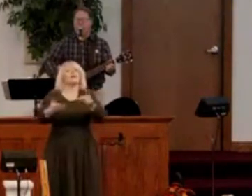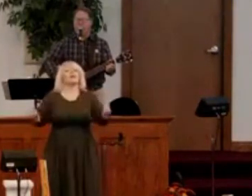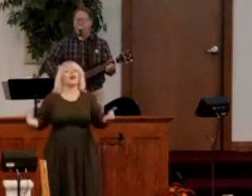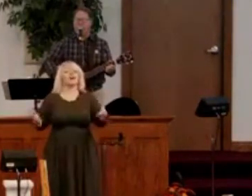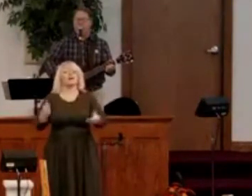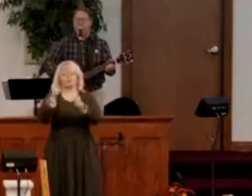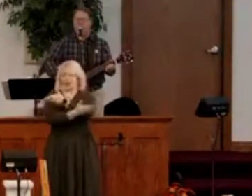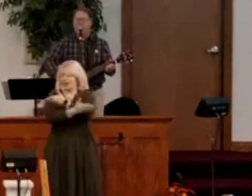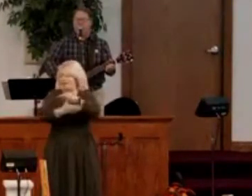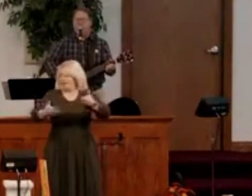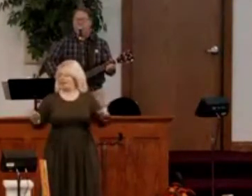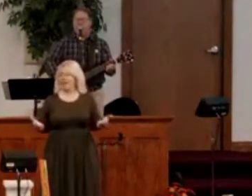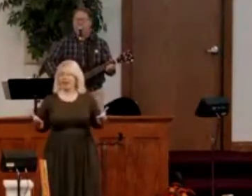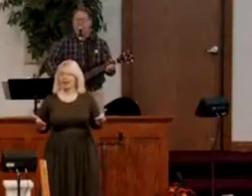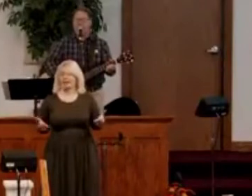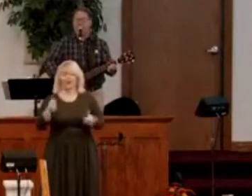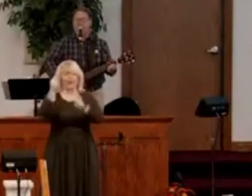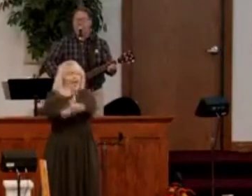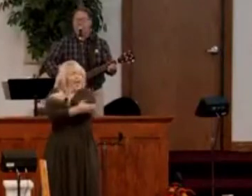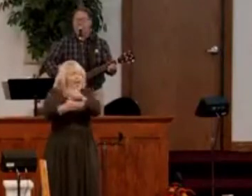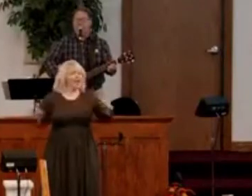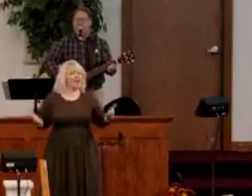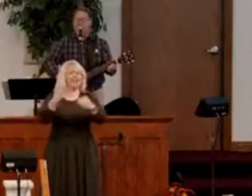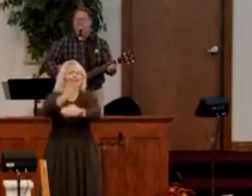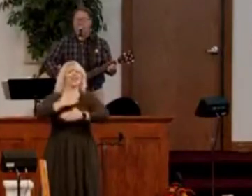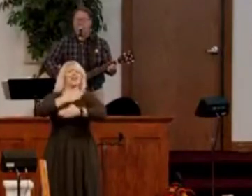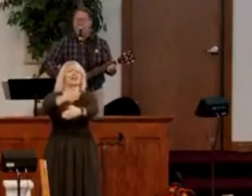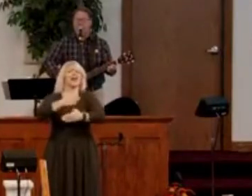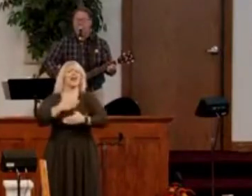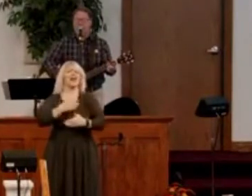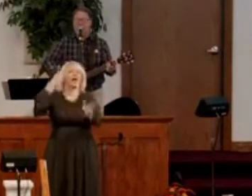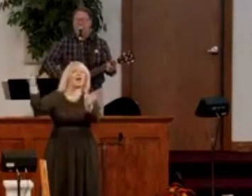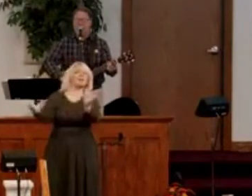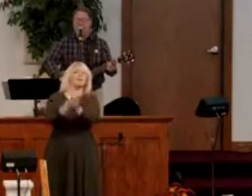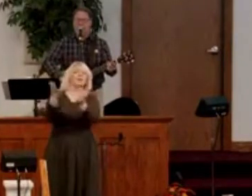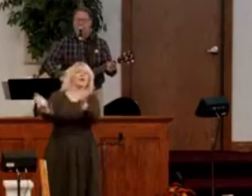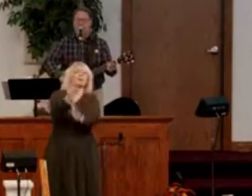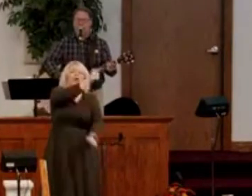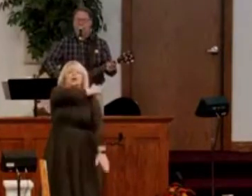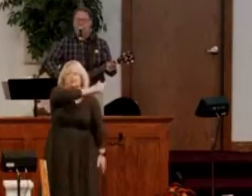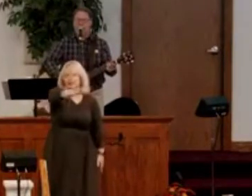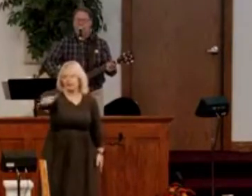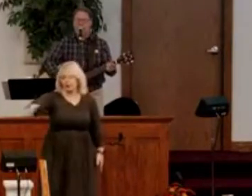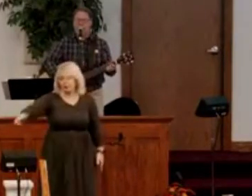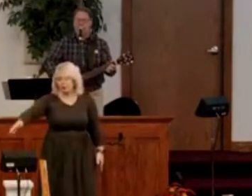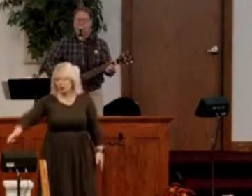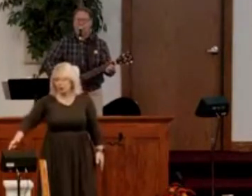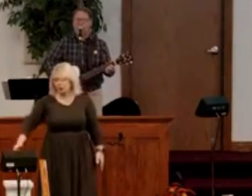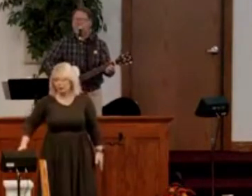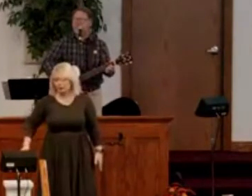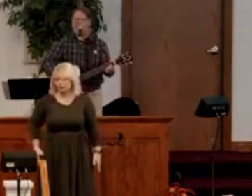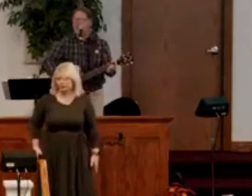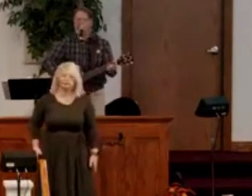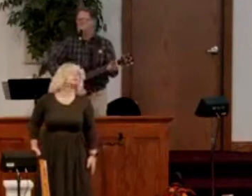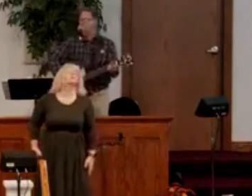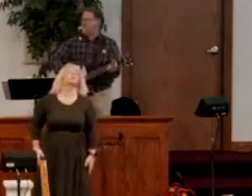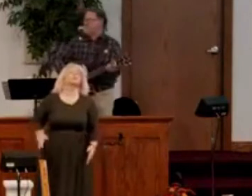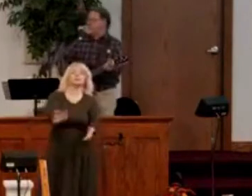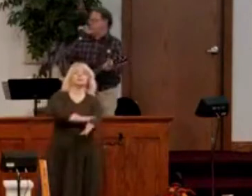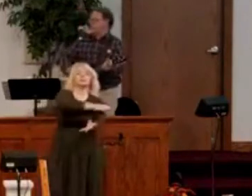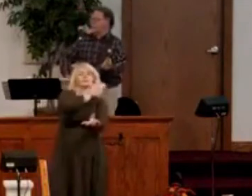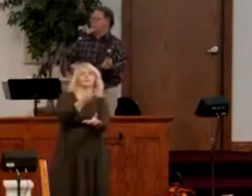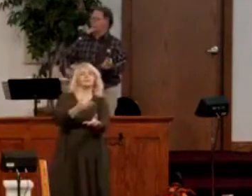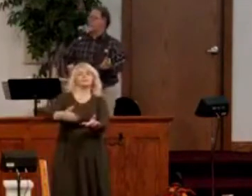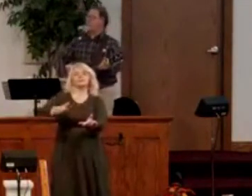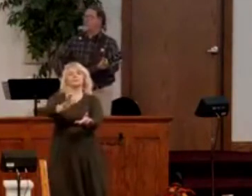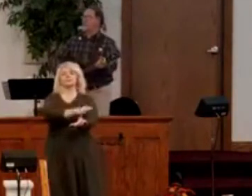everything that, everything that, let everything that has breath, praise the Lord.